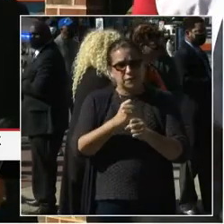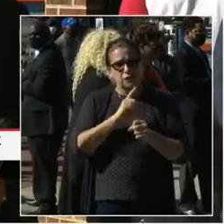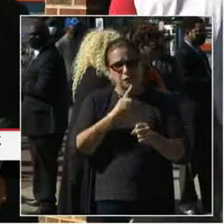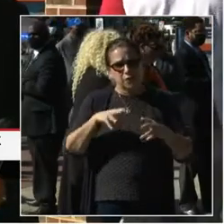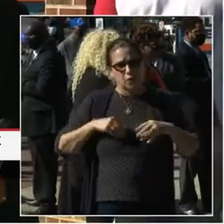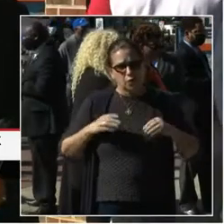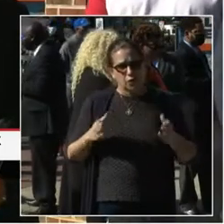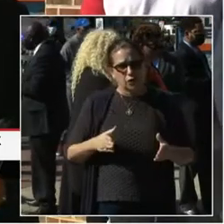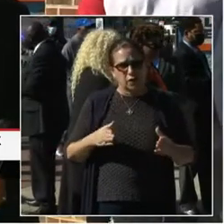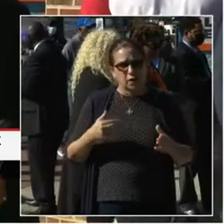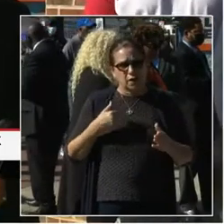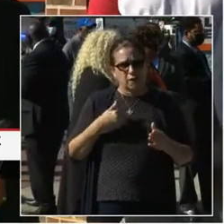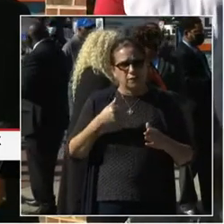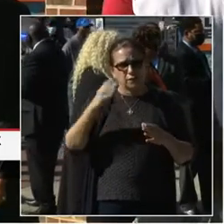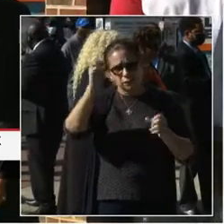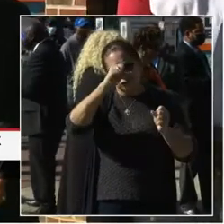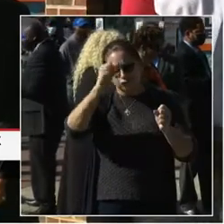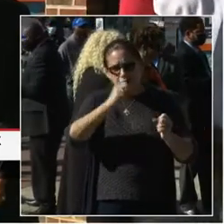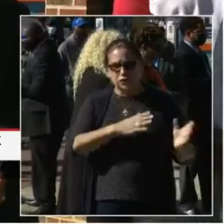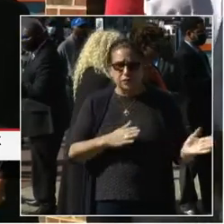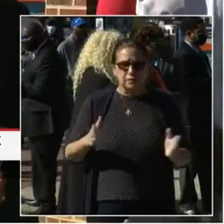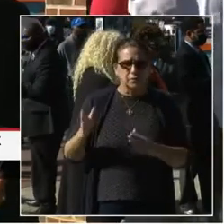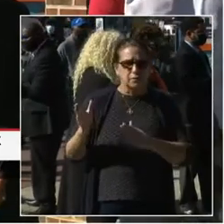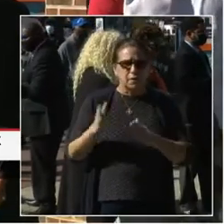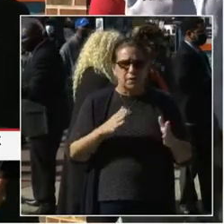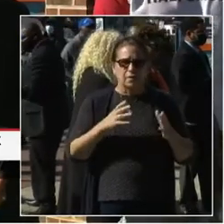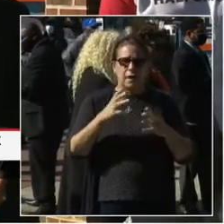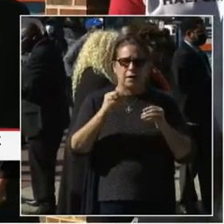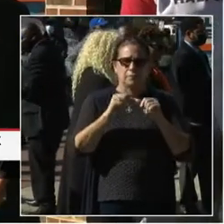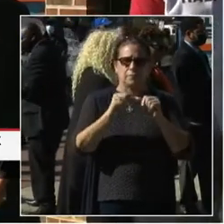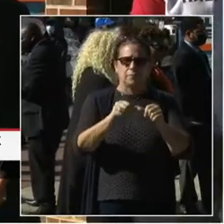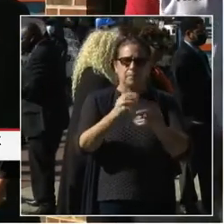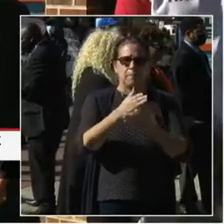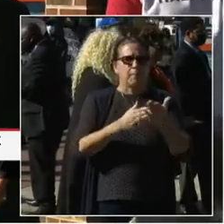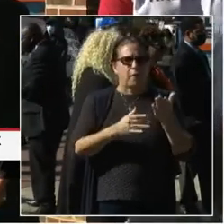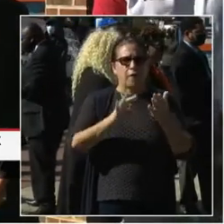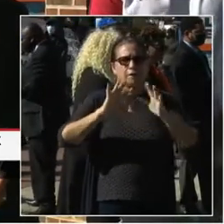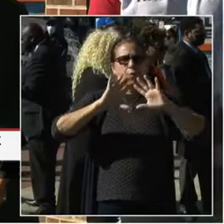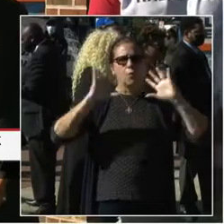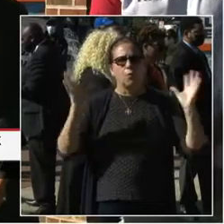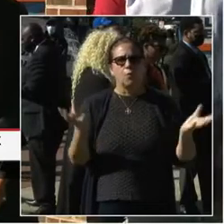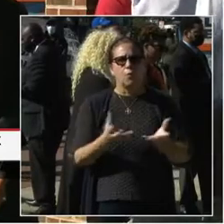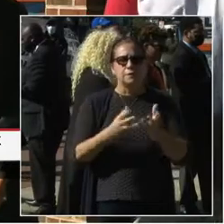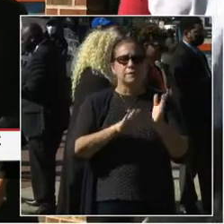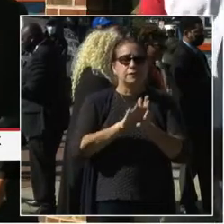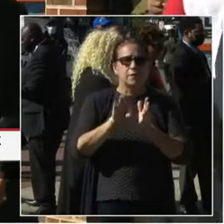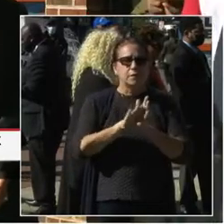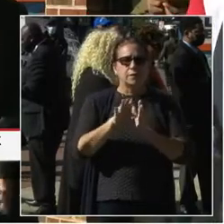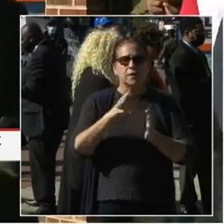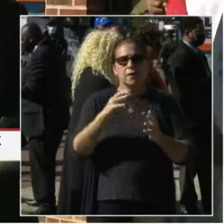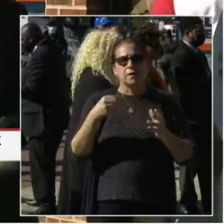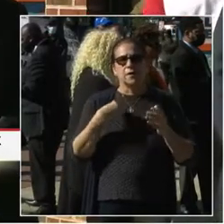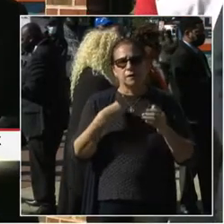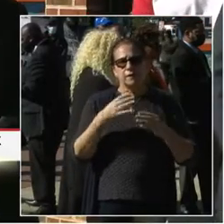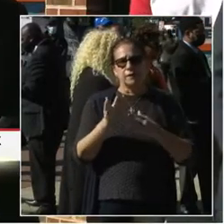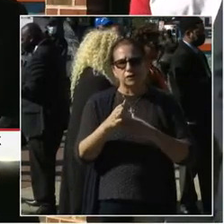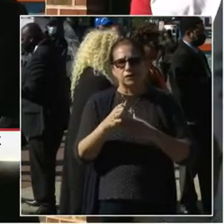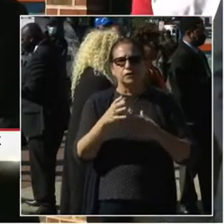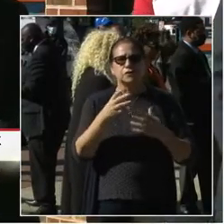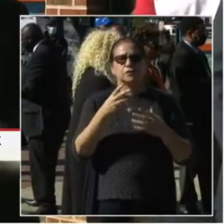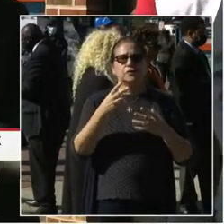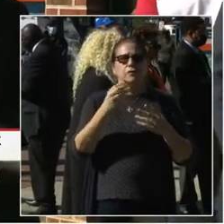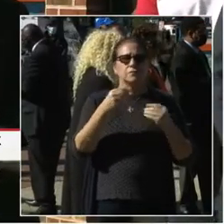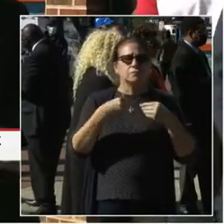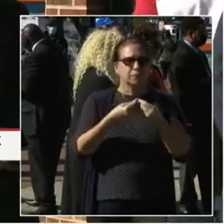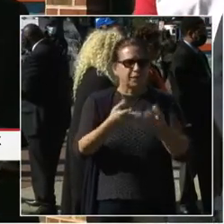that. Did you think that Captain Jack's got a fair shot? I think that there's been